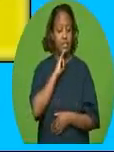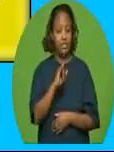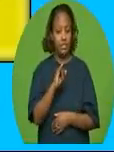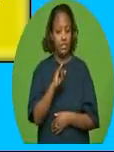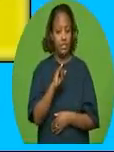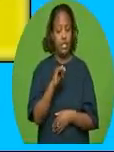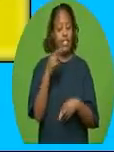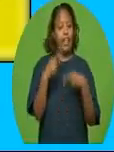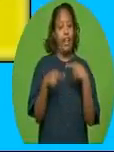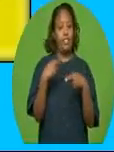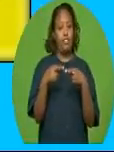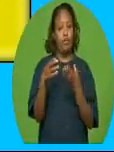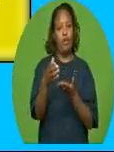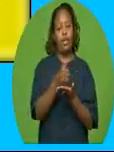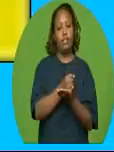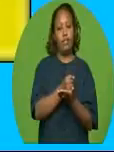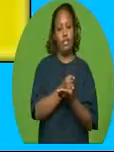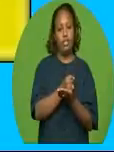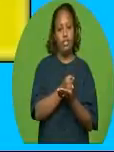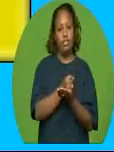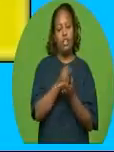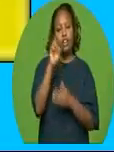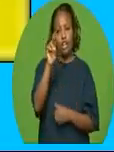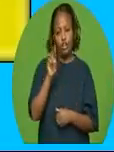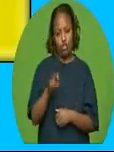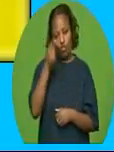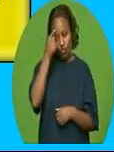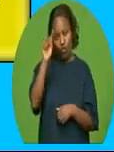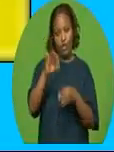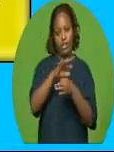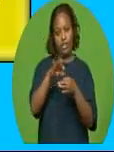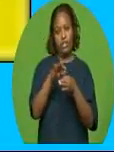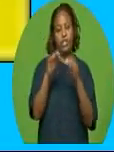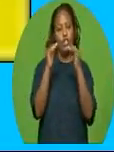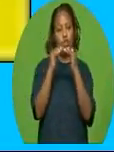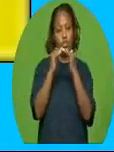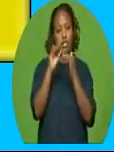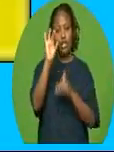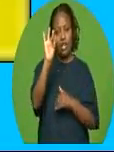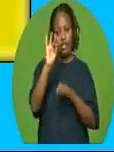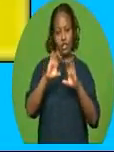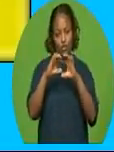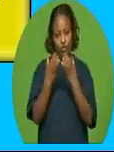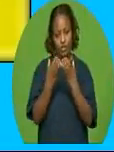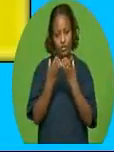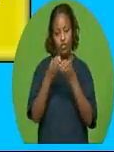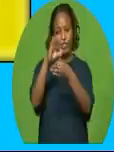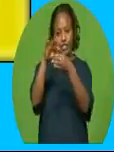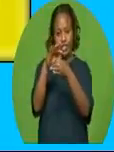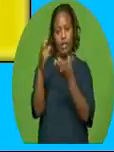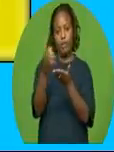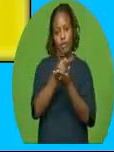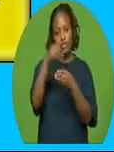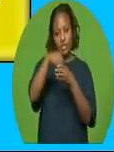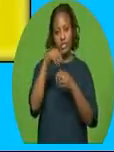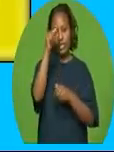That is, the relative productivity ratio for tea equals 8 units